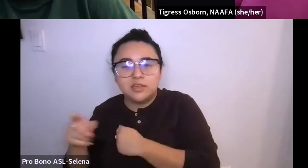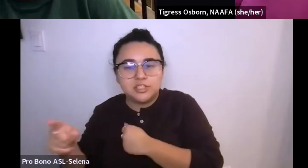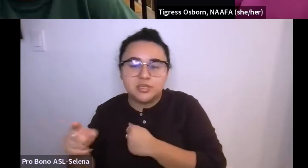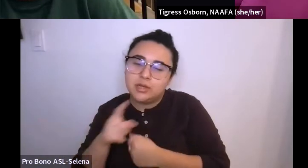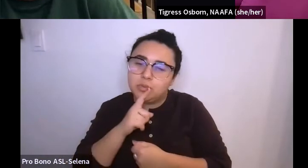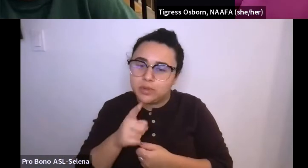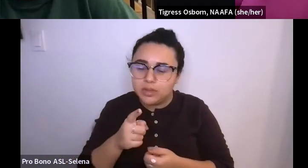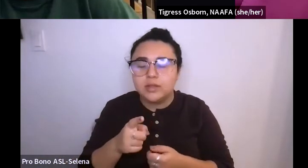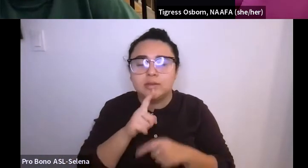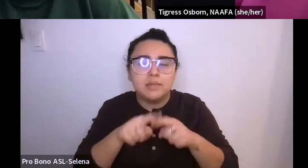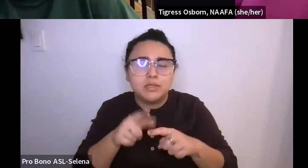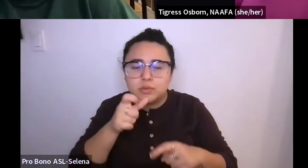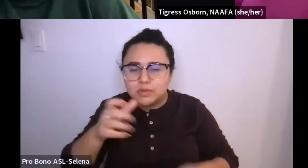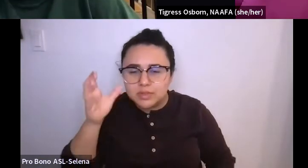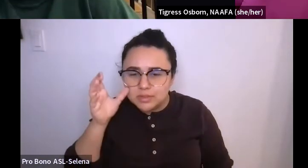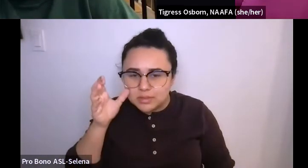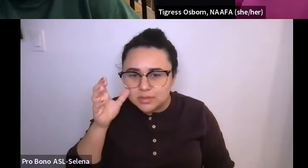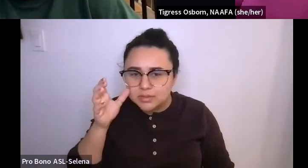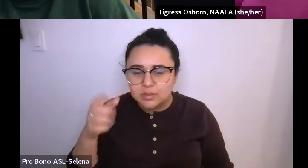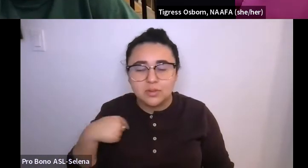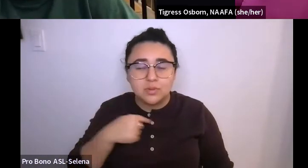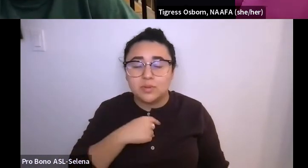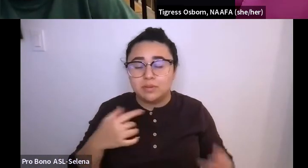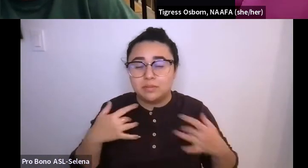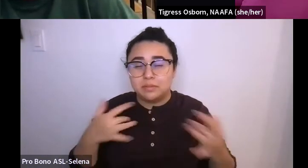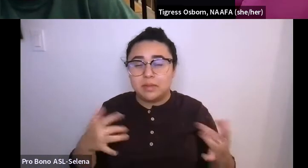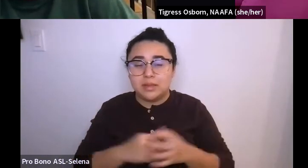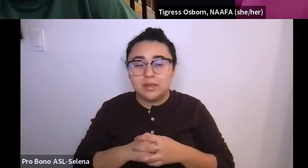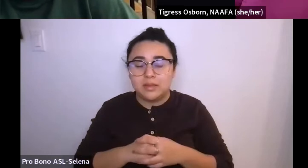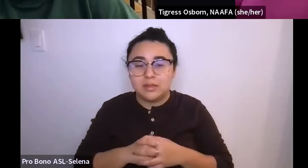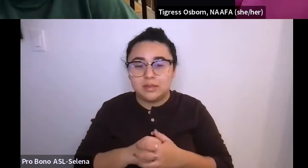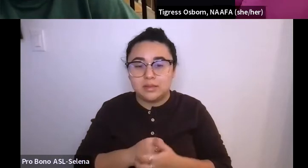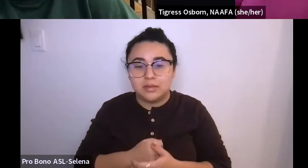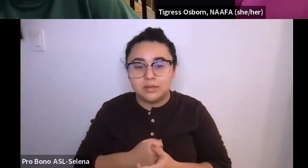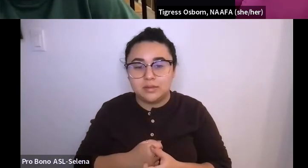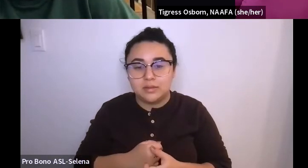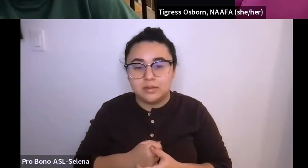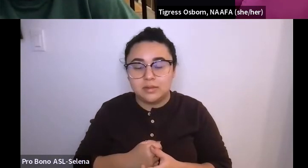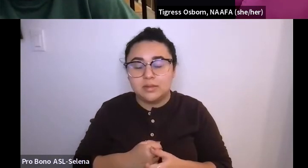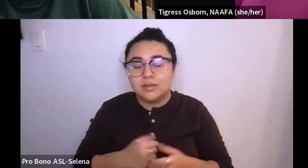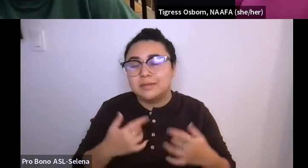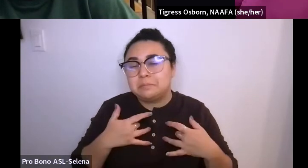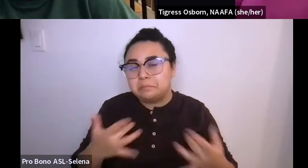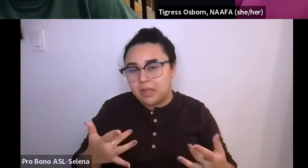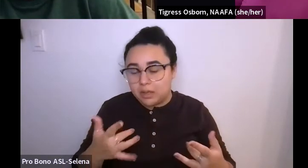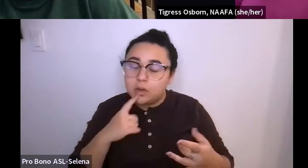because I think we tend, and that's a big generalization, but I think we tend